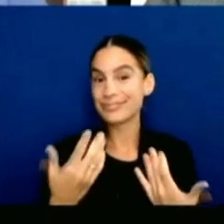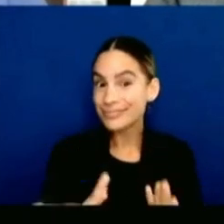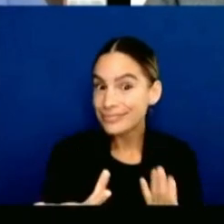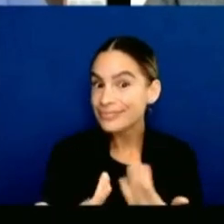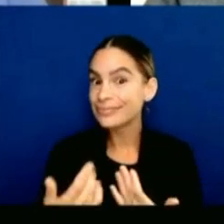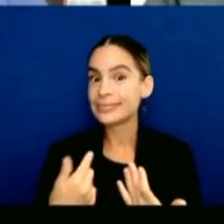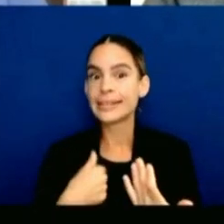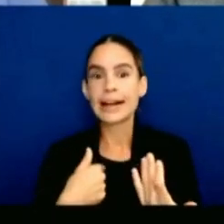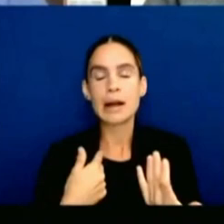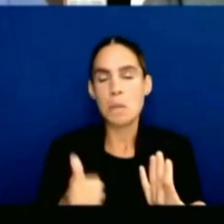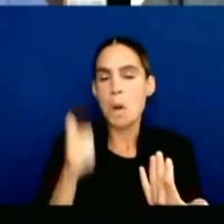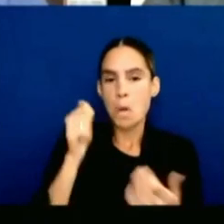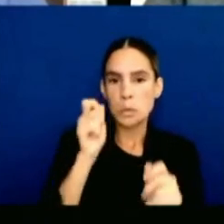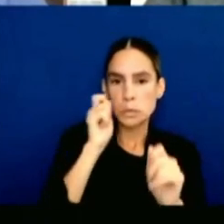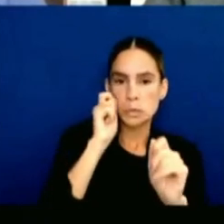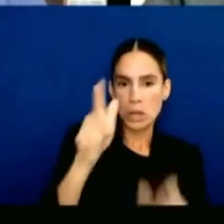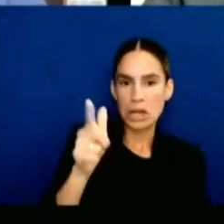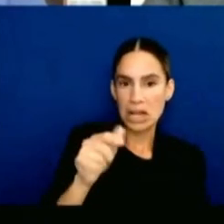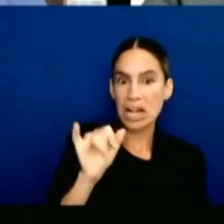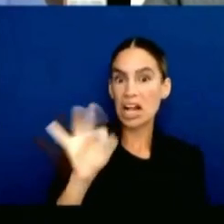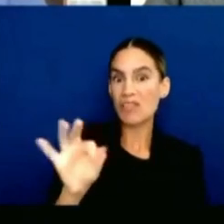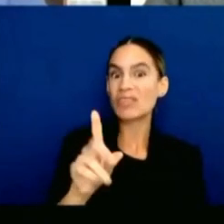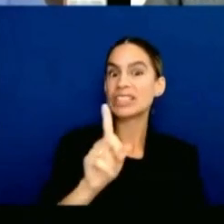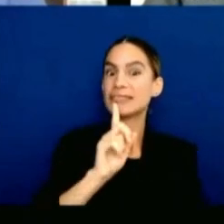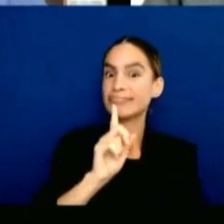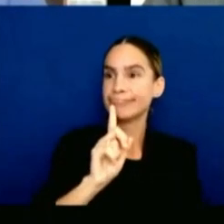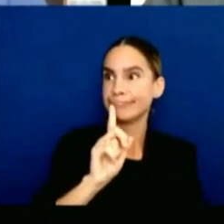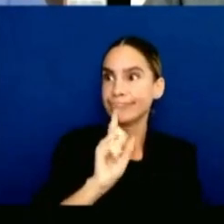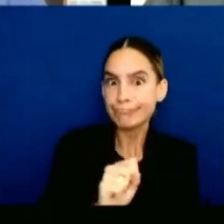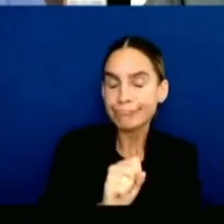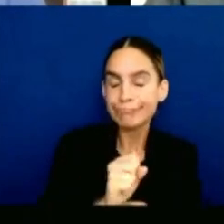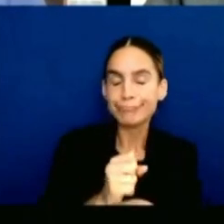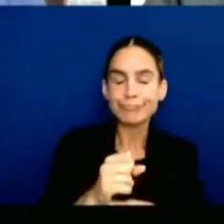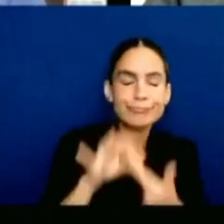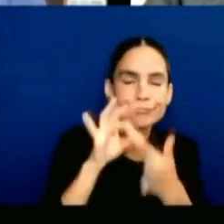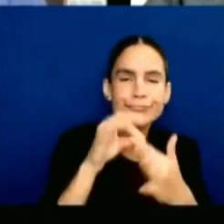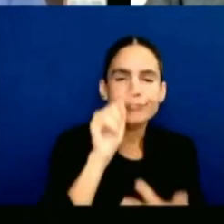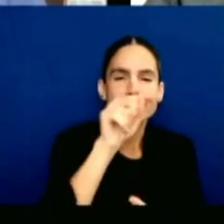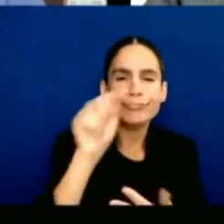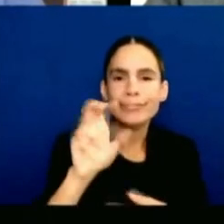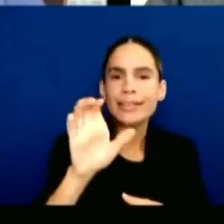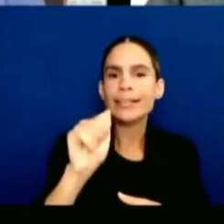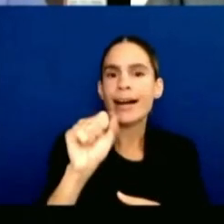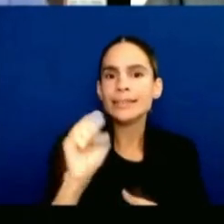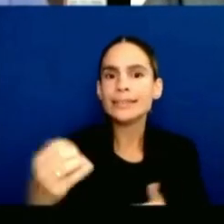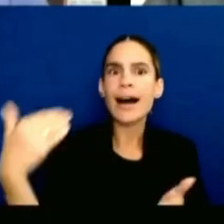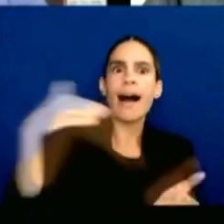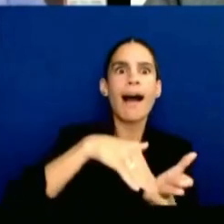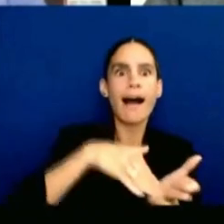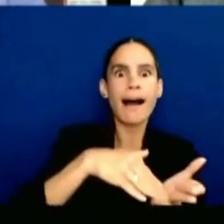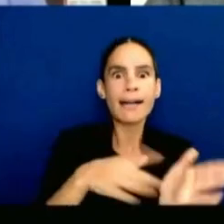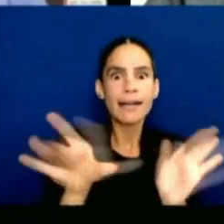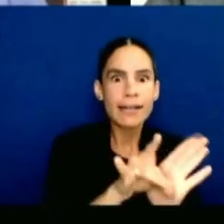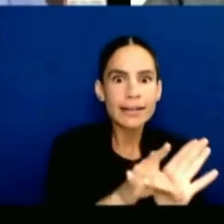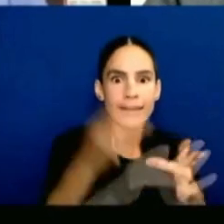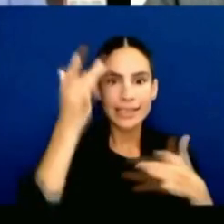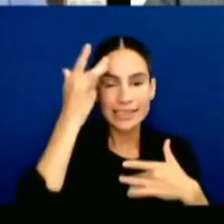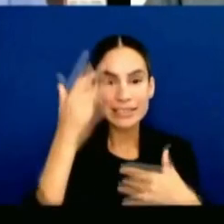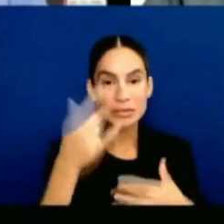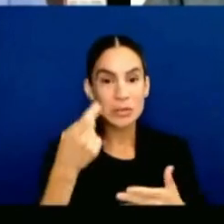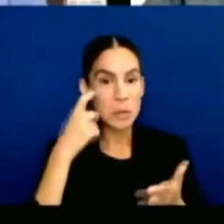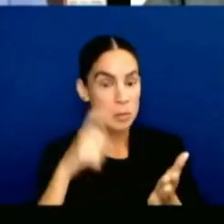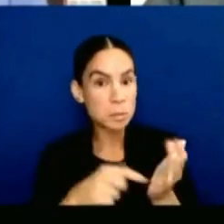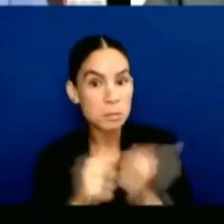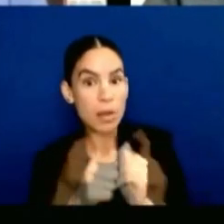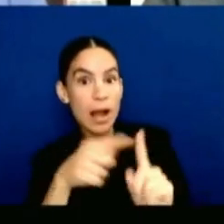into remission and relapsed. We saw that in Ebola. Remember that, the big surprise in Ebola, particularly the Scottish nurse